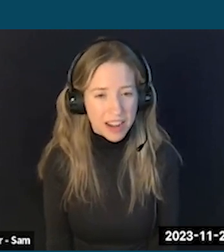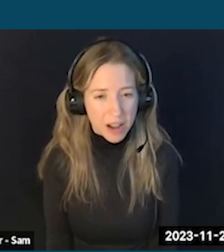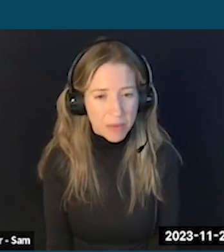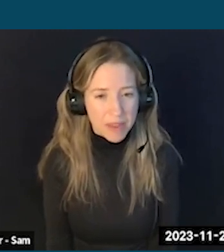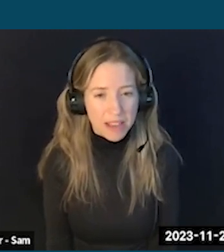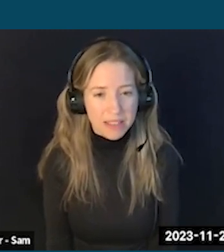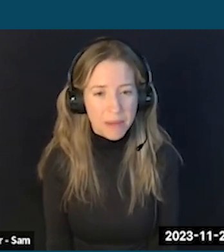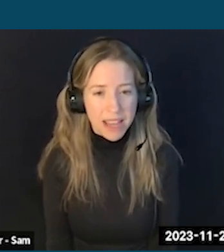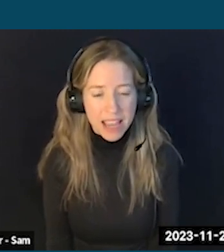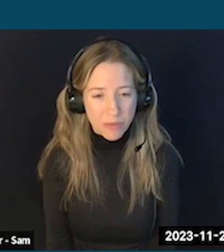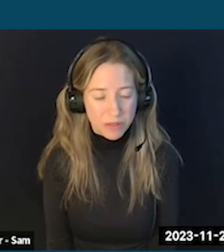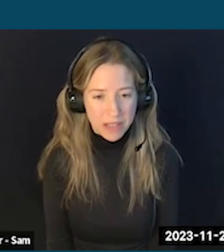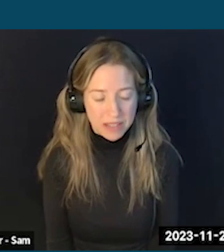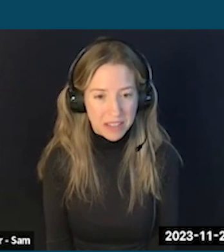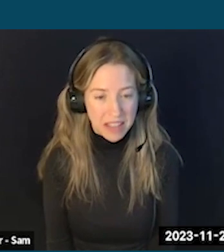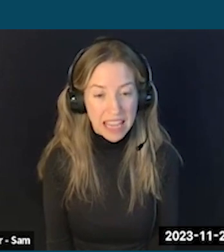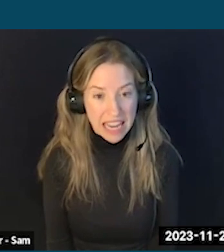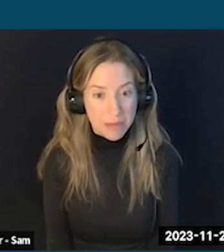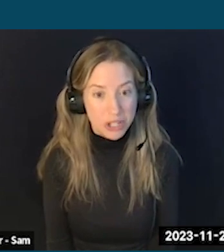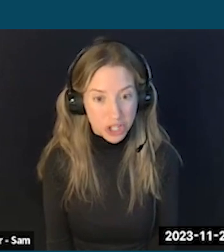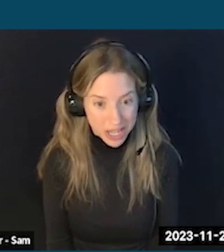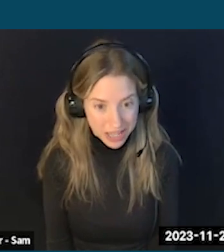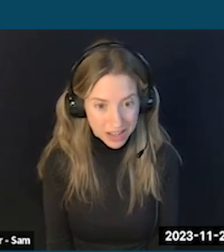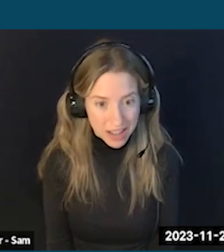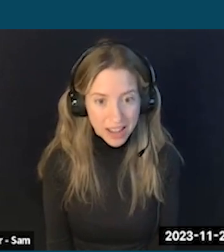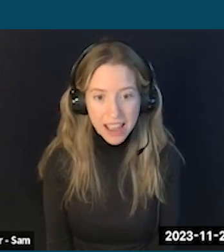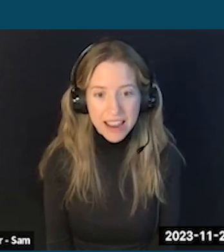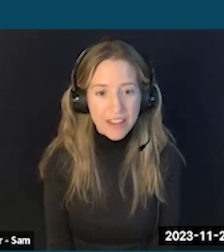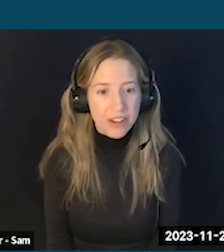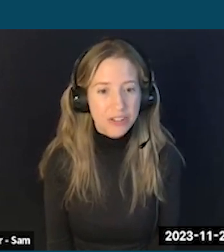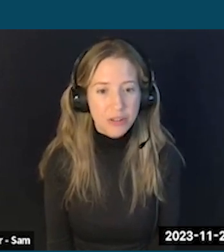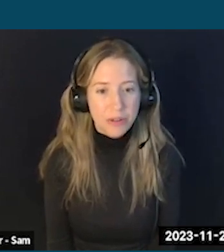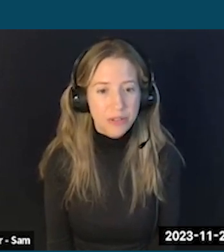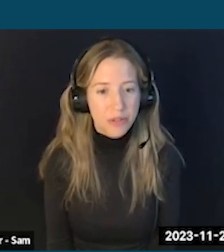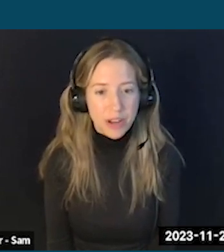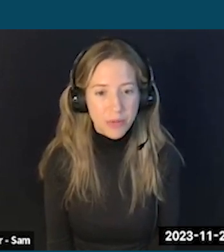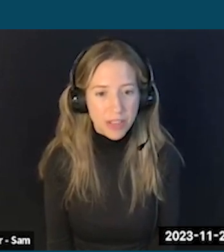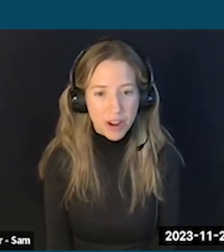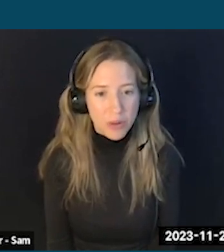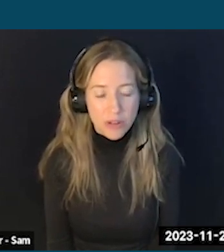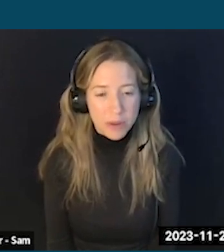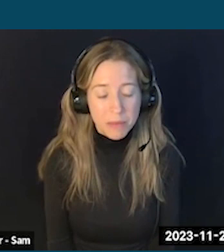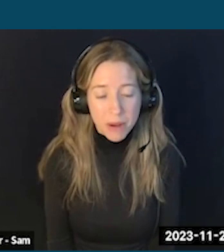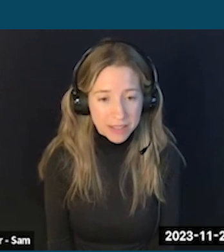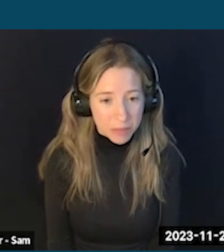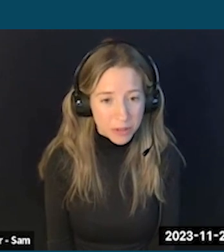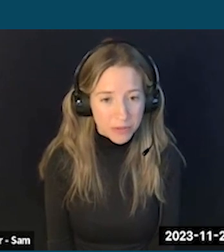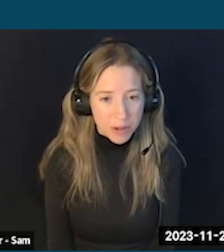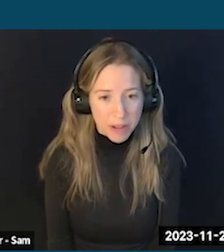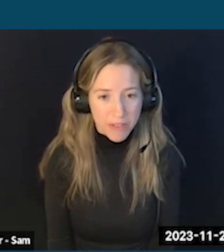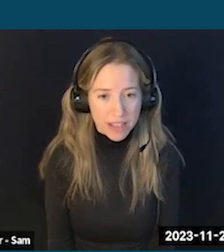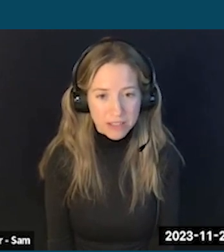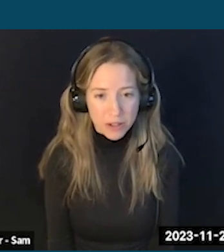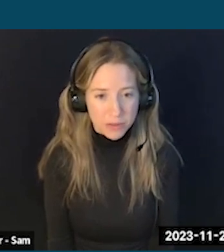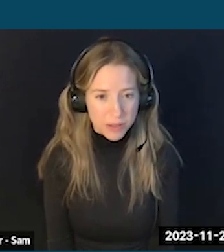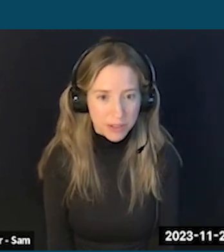set that up because my head was basically like in a machine. To have an interpreter screen right there would have been impossible in front of